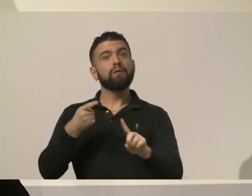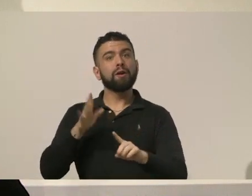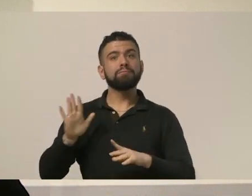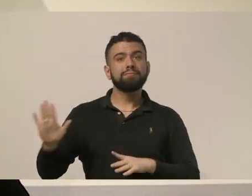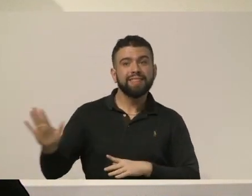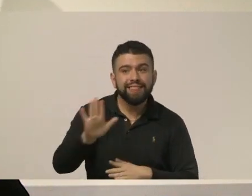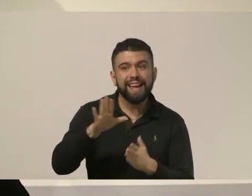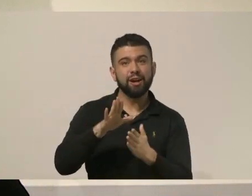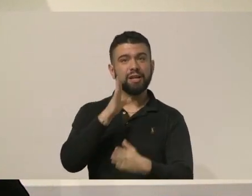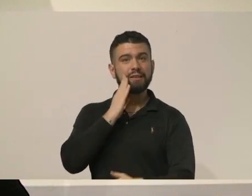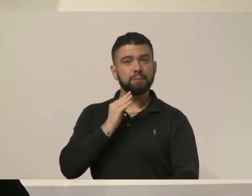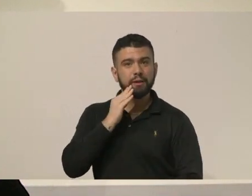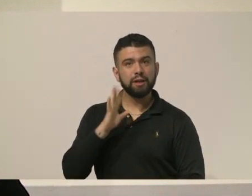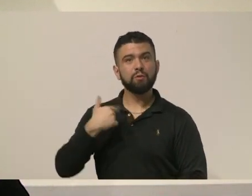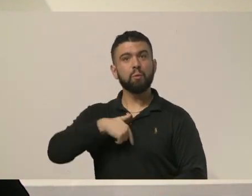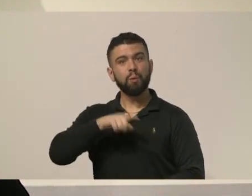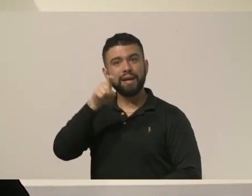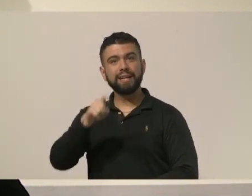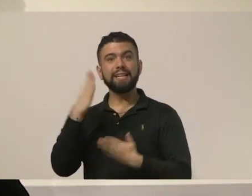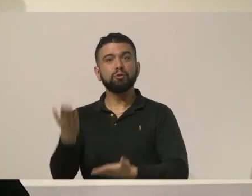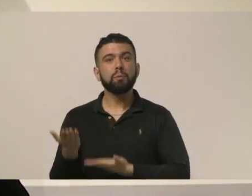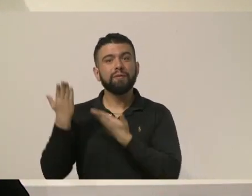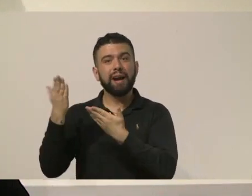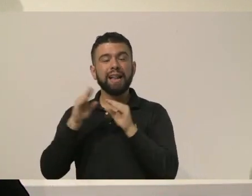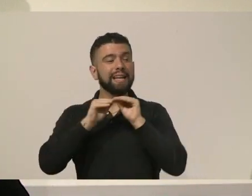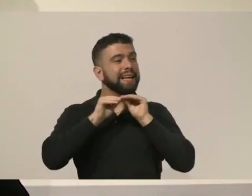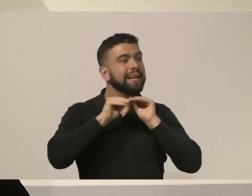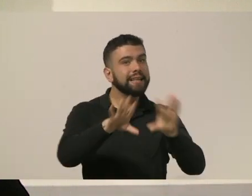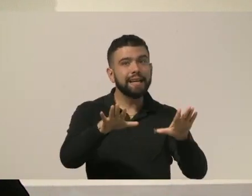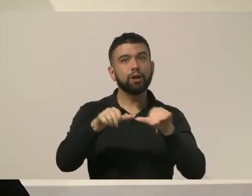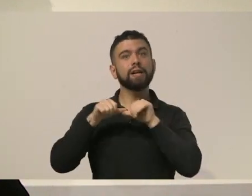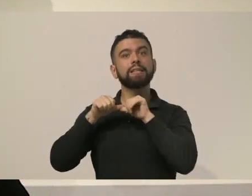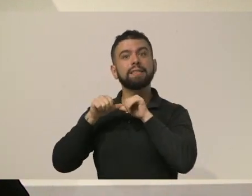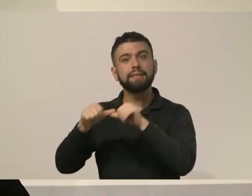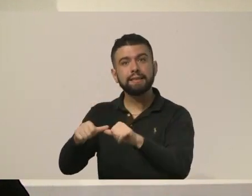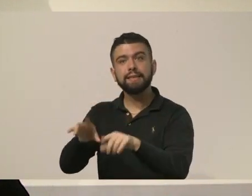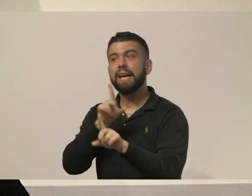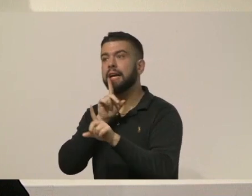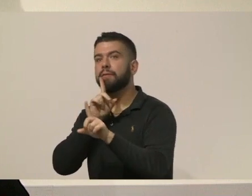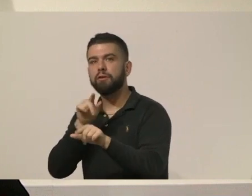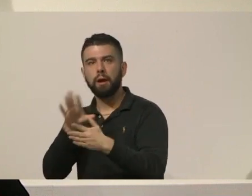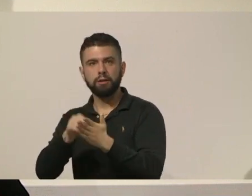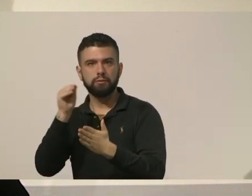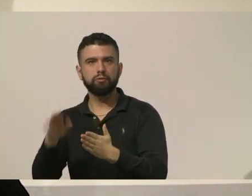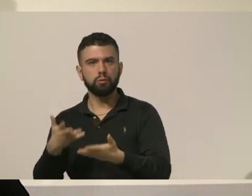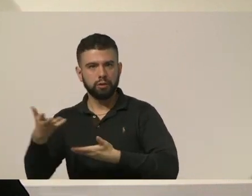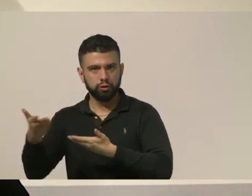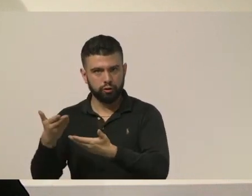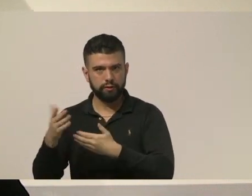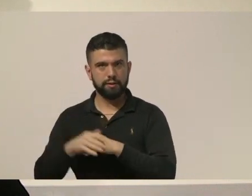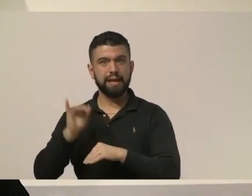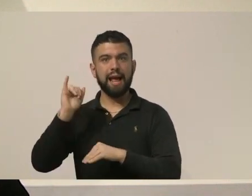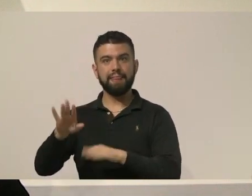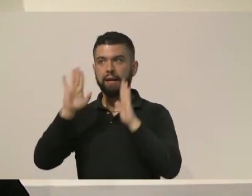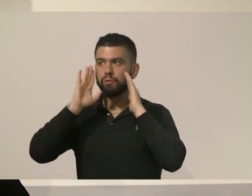provide clear, consistent, and responsive student services, and that is going to be the focus moving forward.